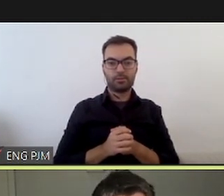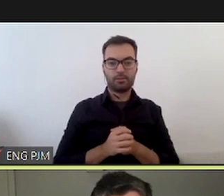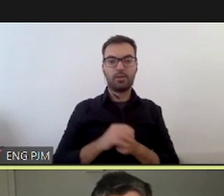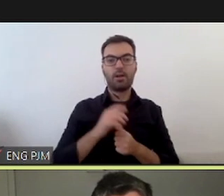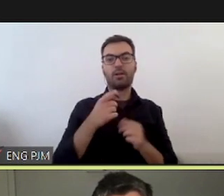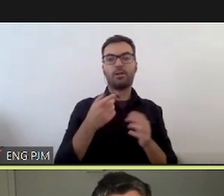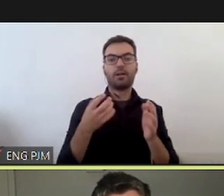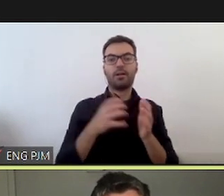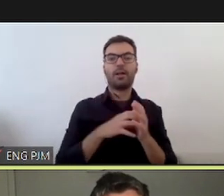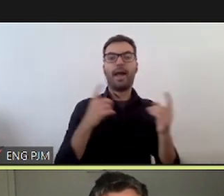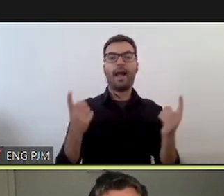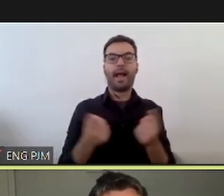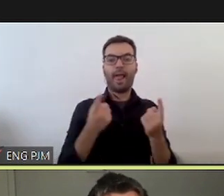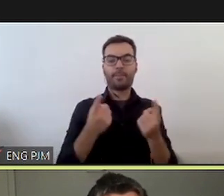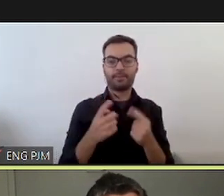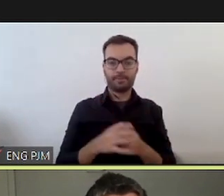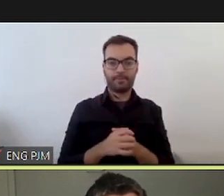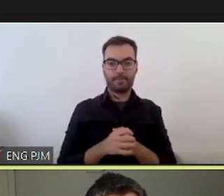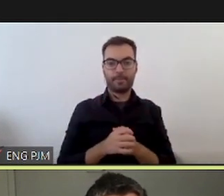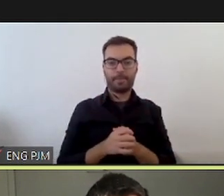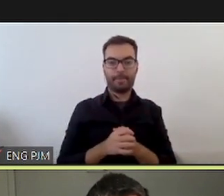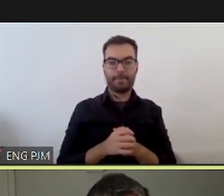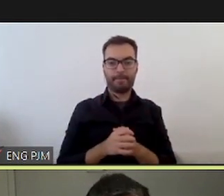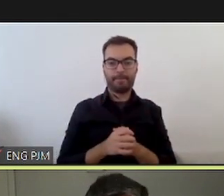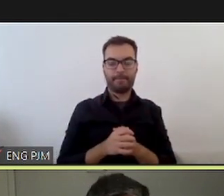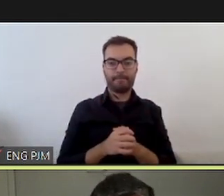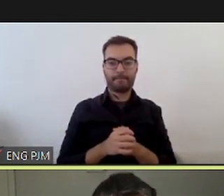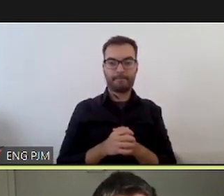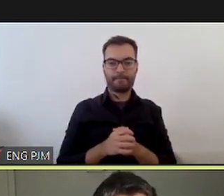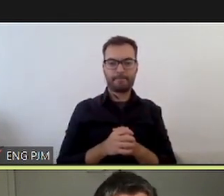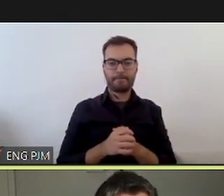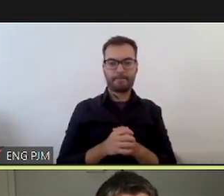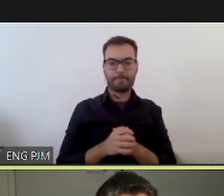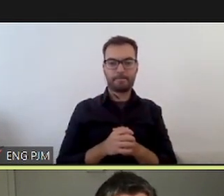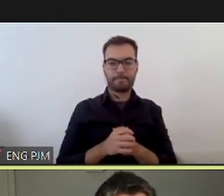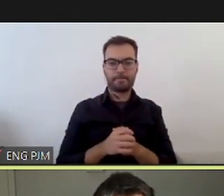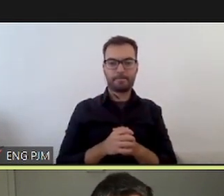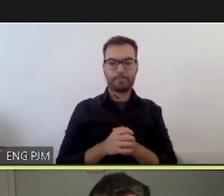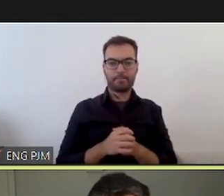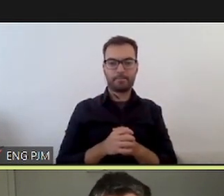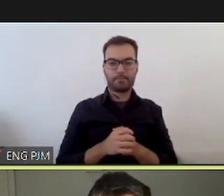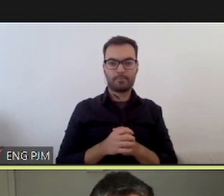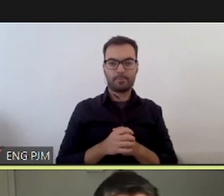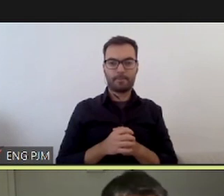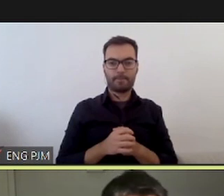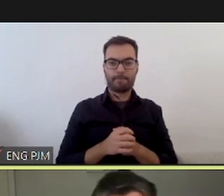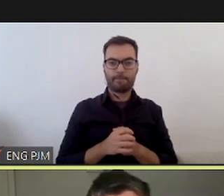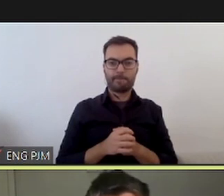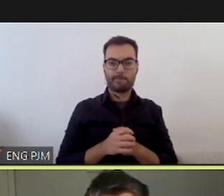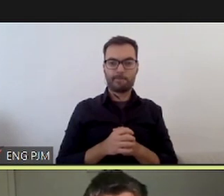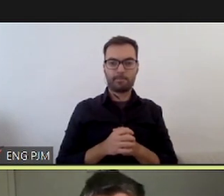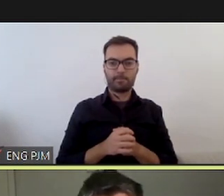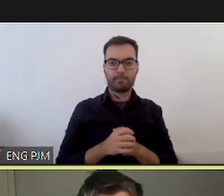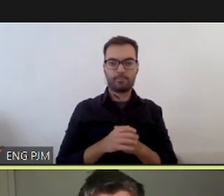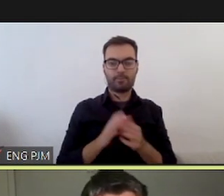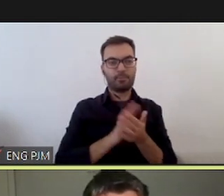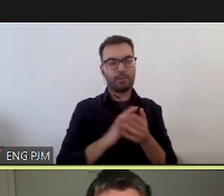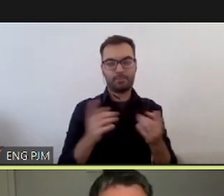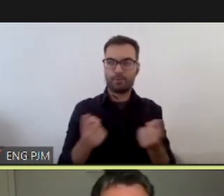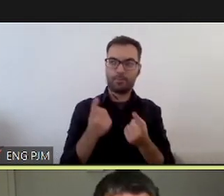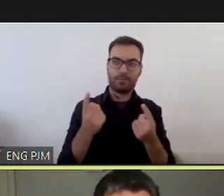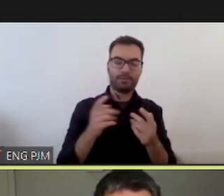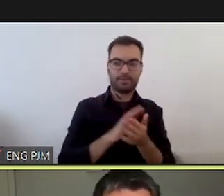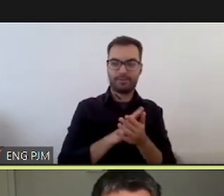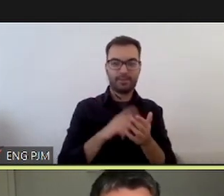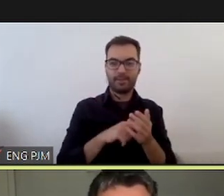ad that we just using. So for example, there is some car, sorry for promotion, this is